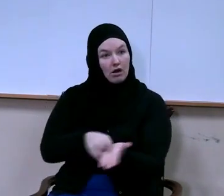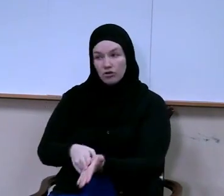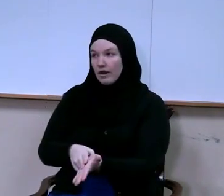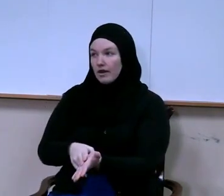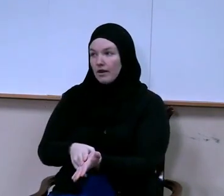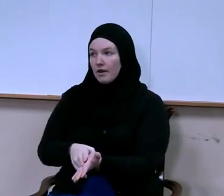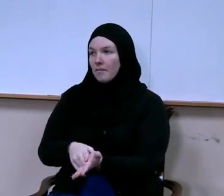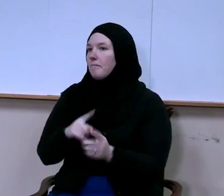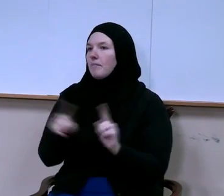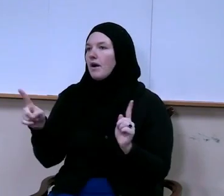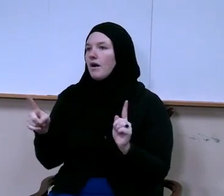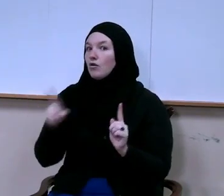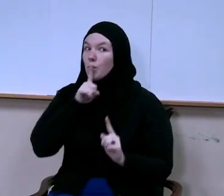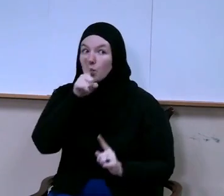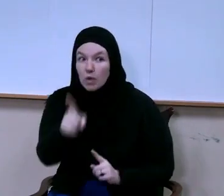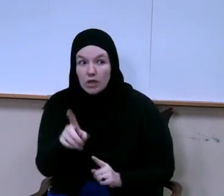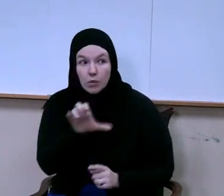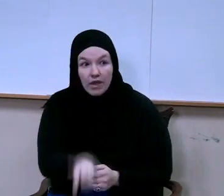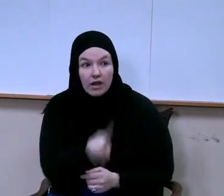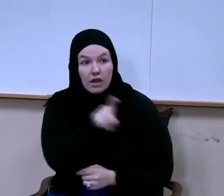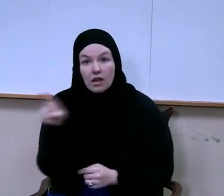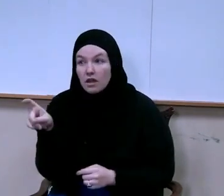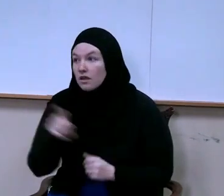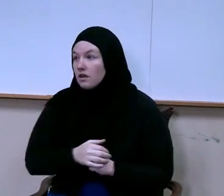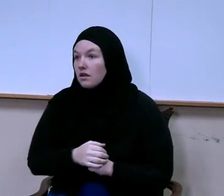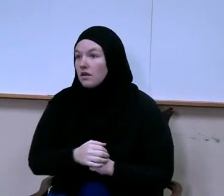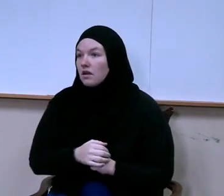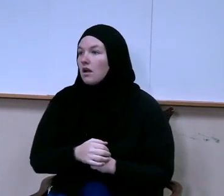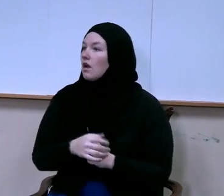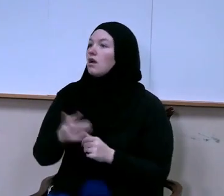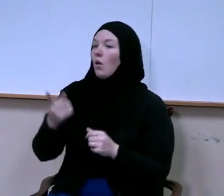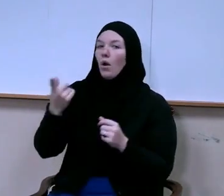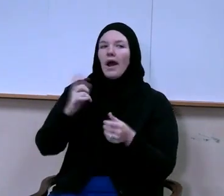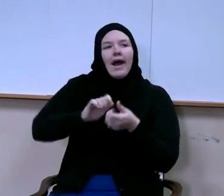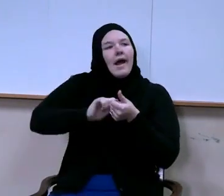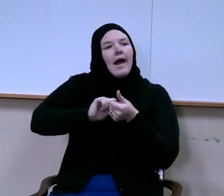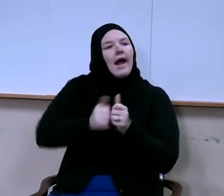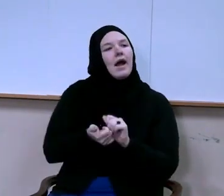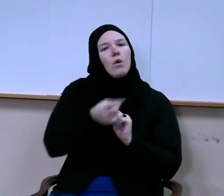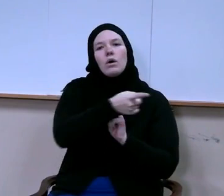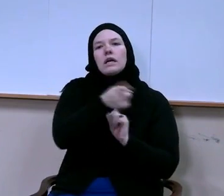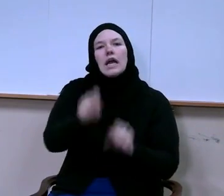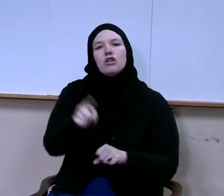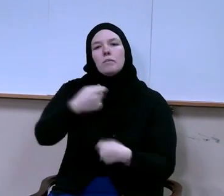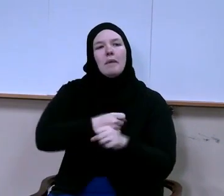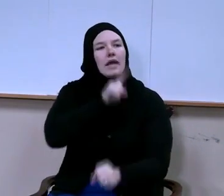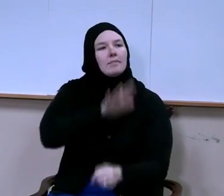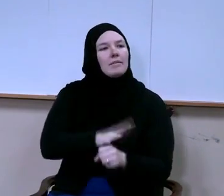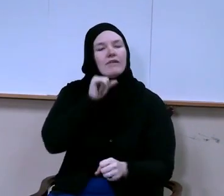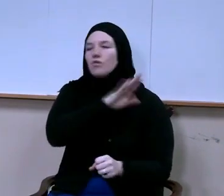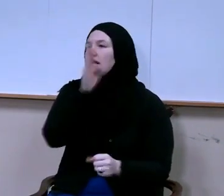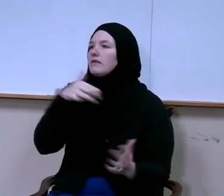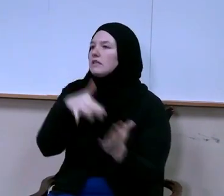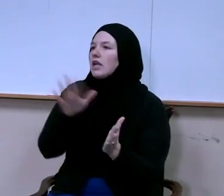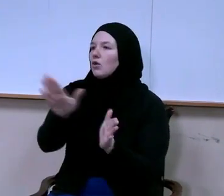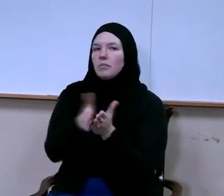is violating every word. Number one, we do not even study the book on which we are saying we